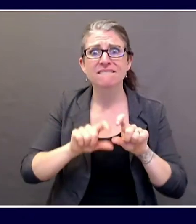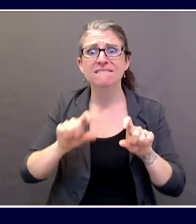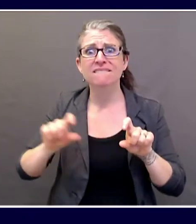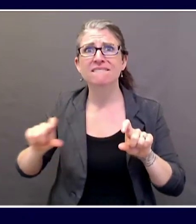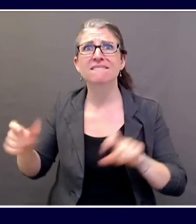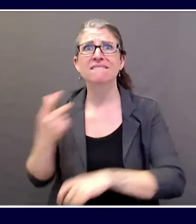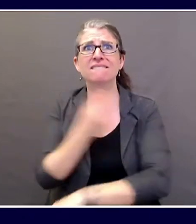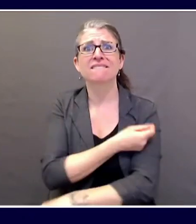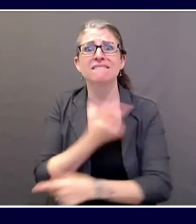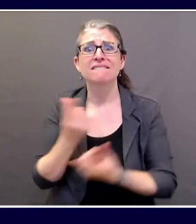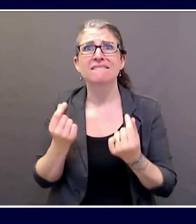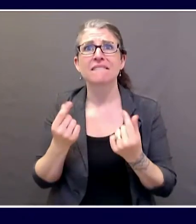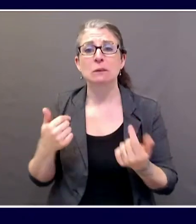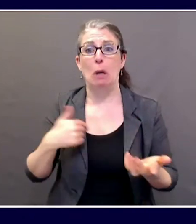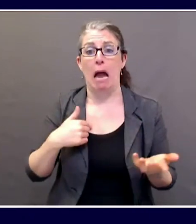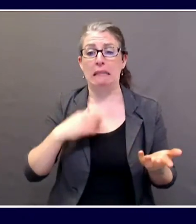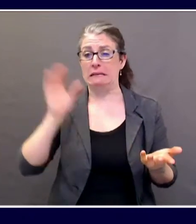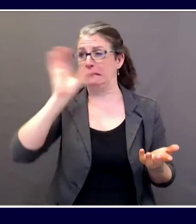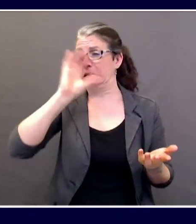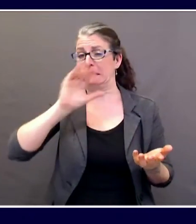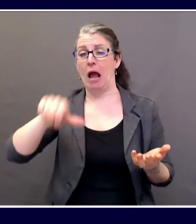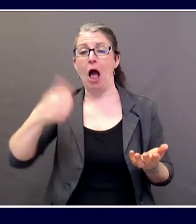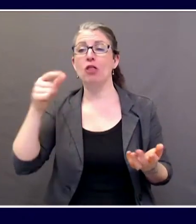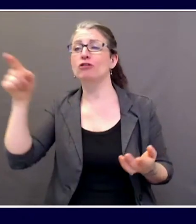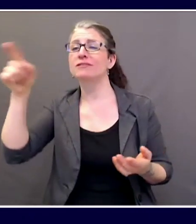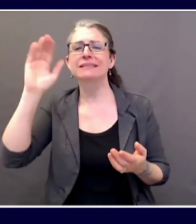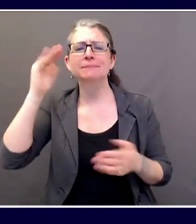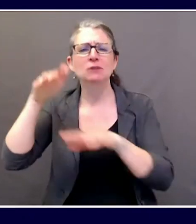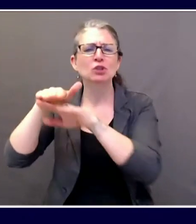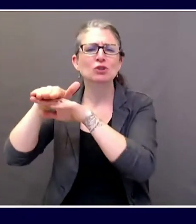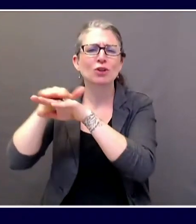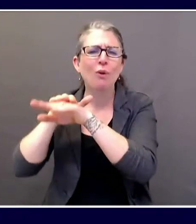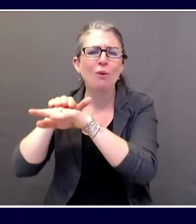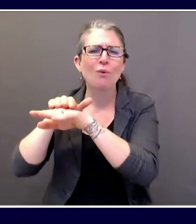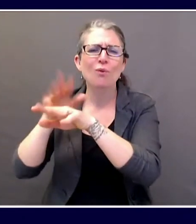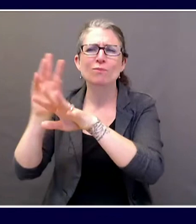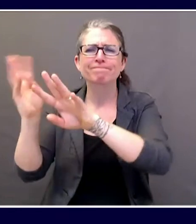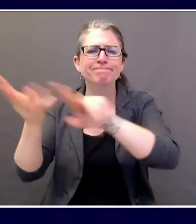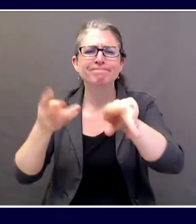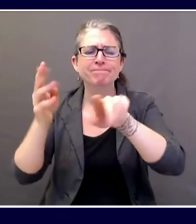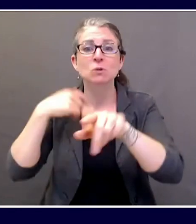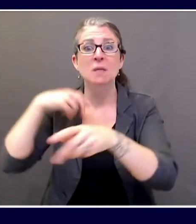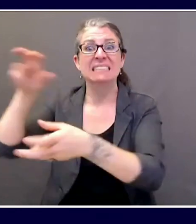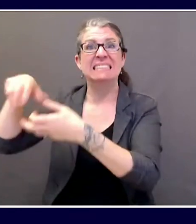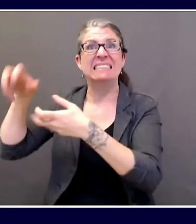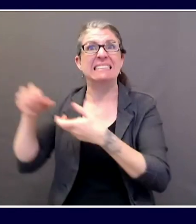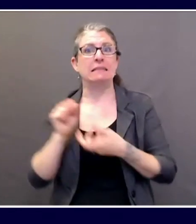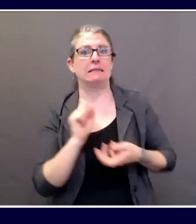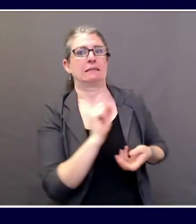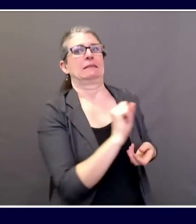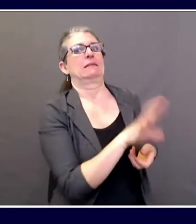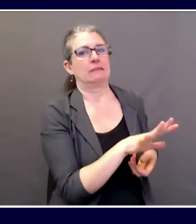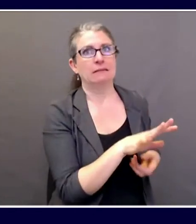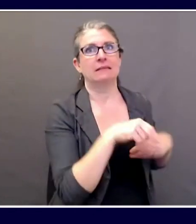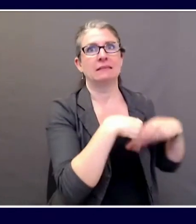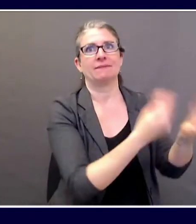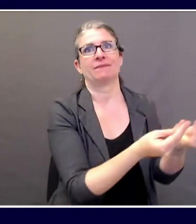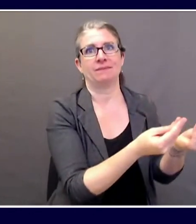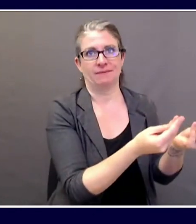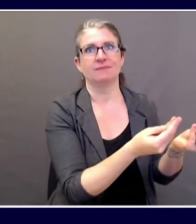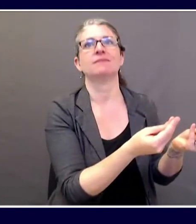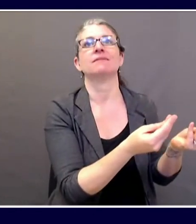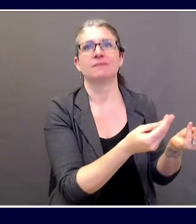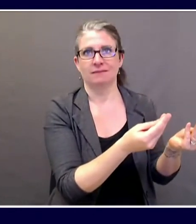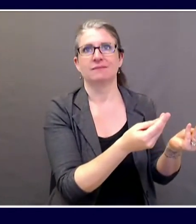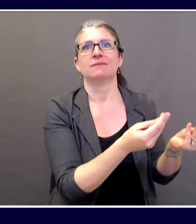think, a couple of minutes, maybe 30 minutes. With that kind of demand, we worked to see if we could move doses around, and we did.